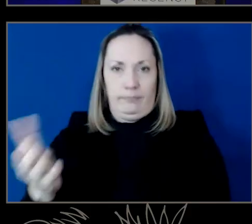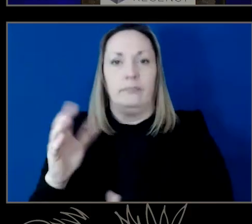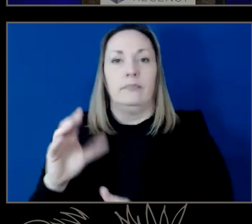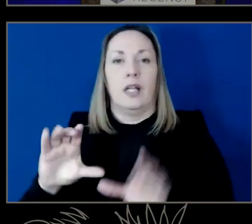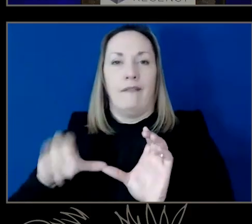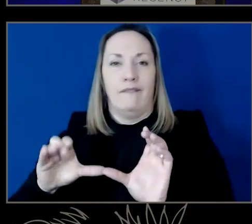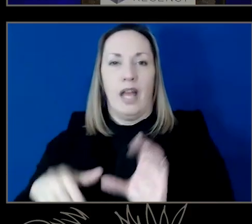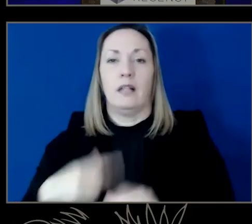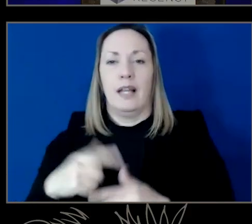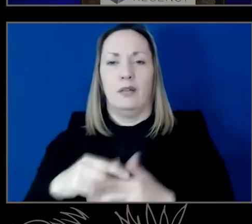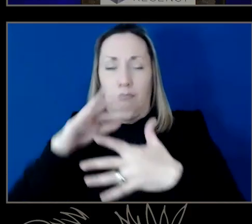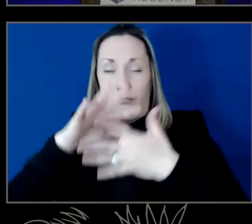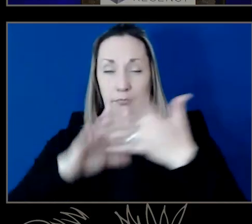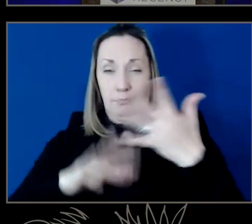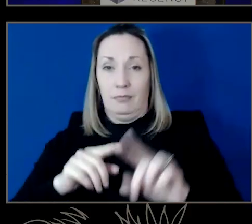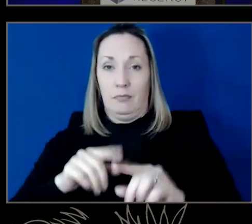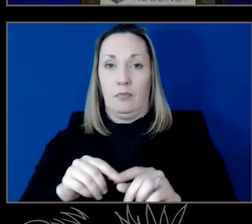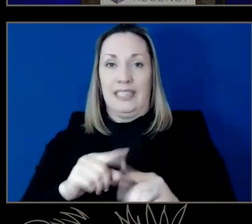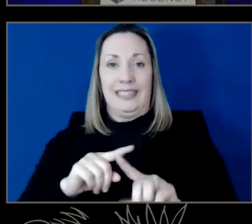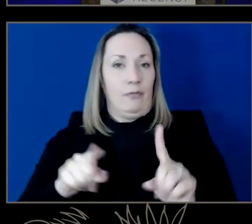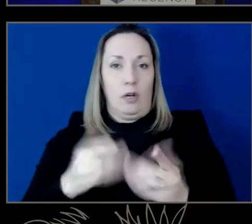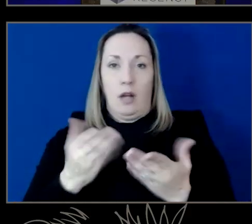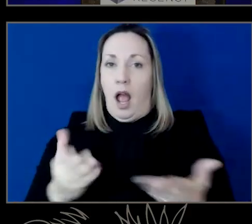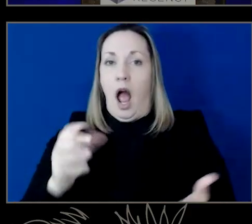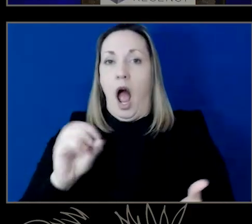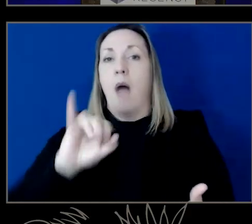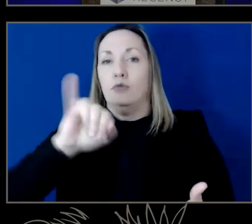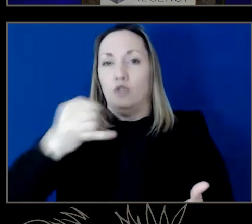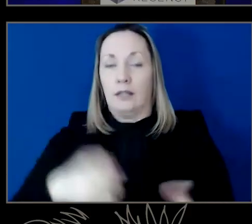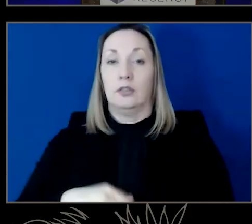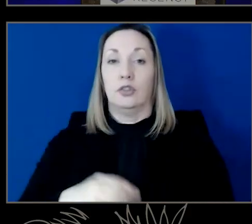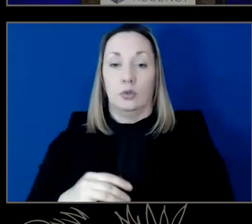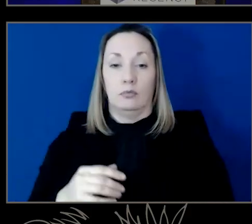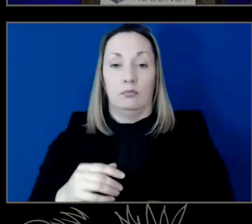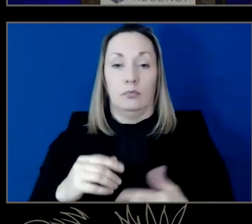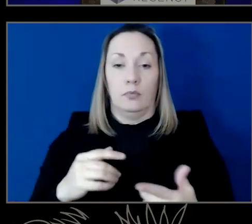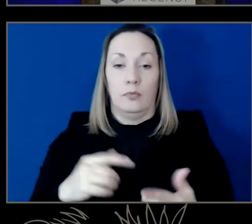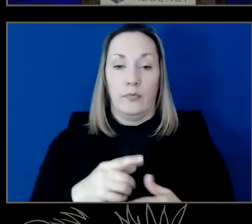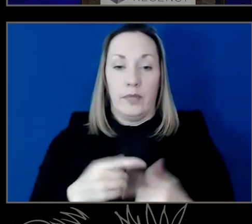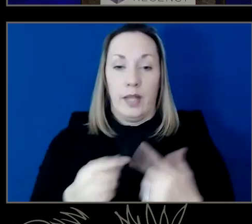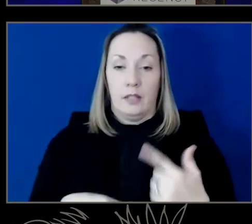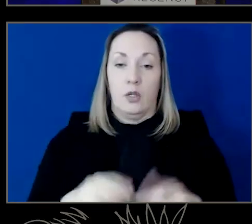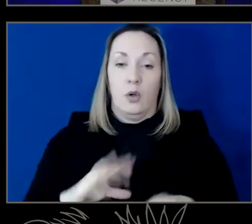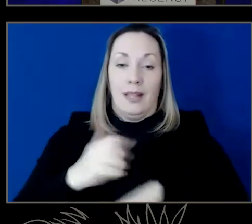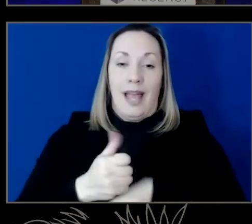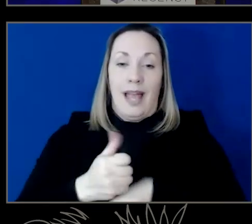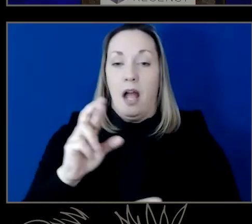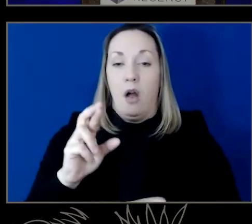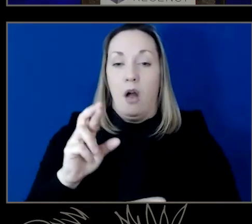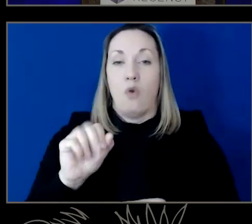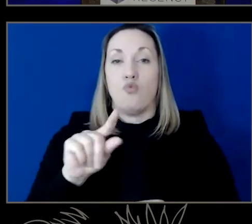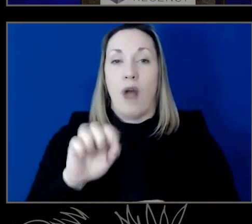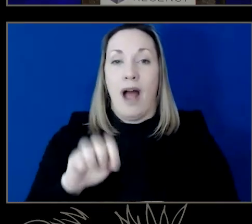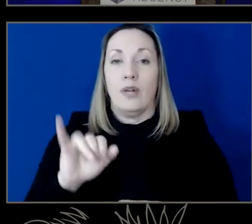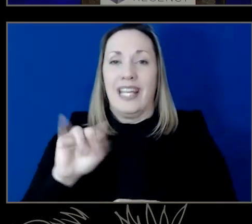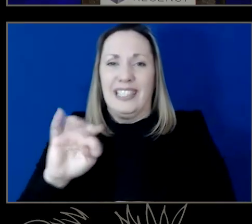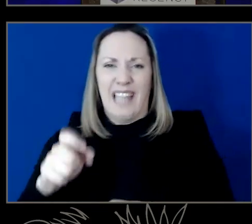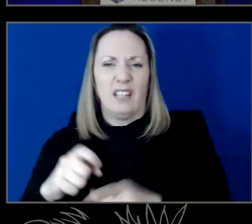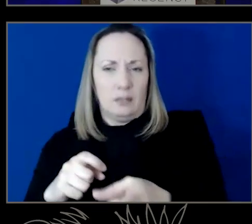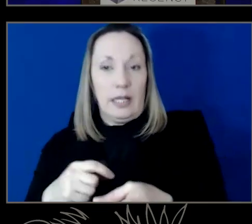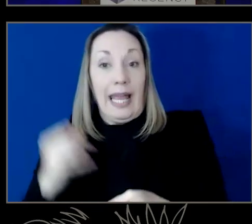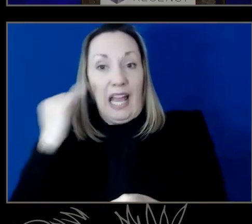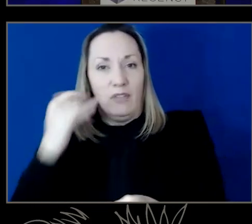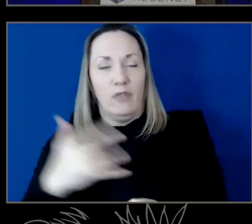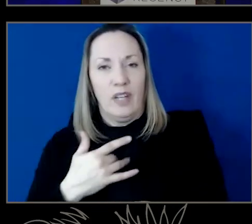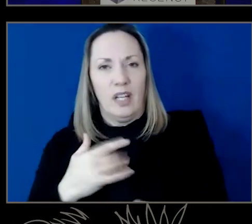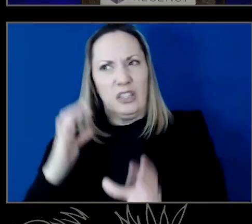just an array of a bunch of objects, and the layout, route, index, those are actually just little functions that just create a little object for you. If this seems